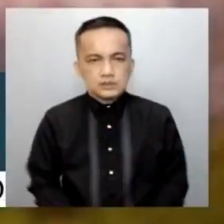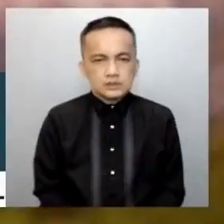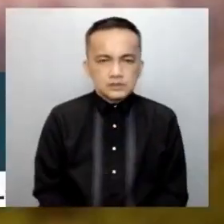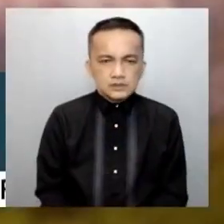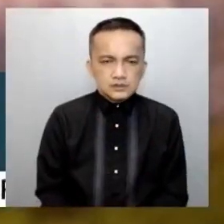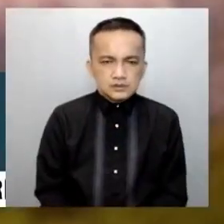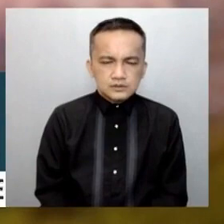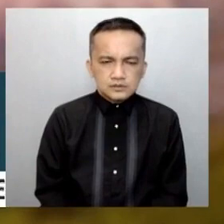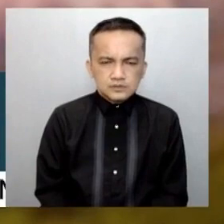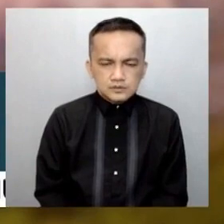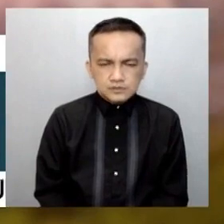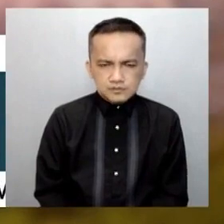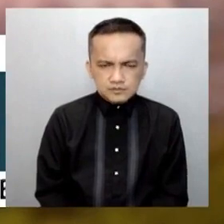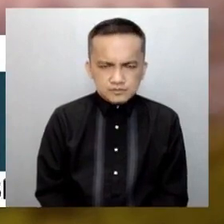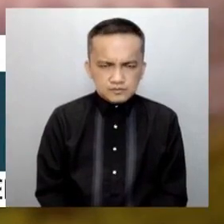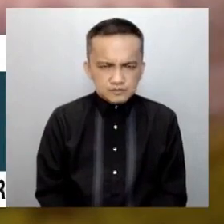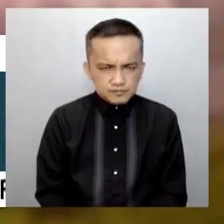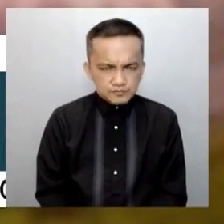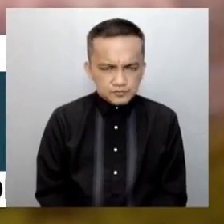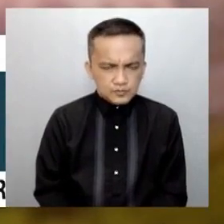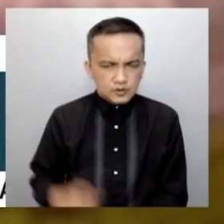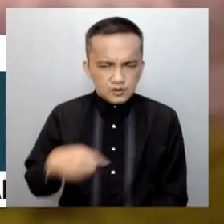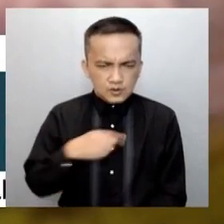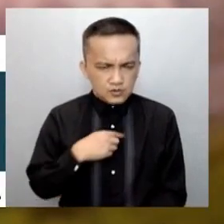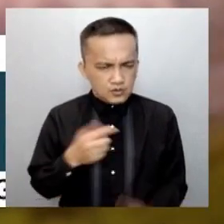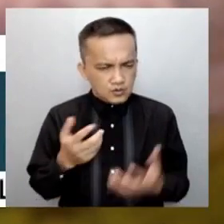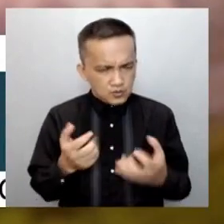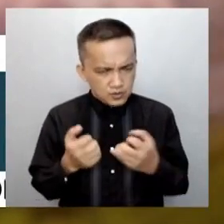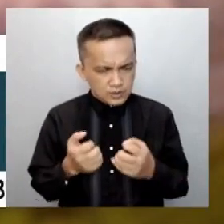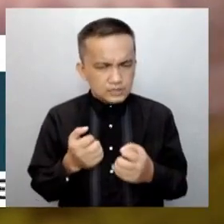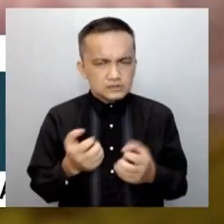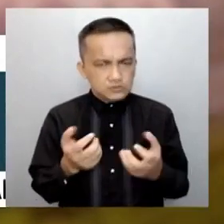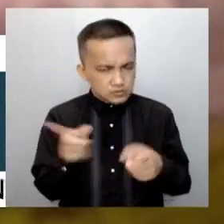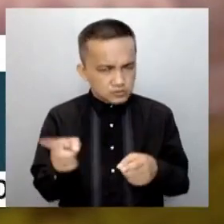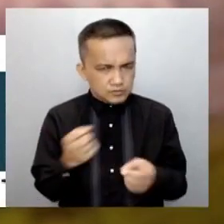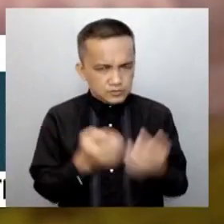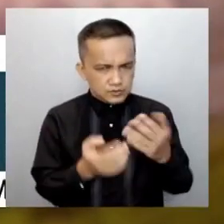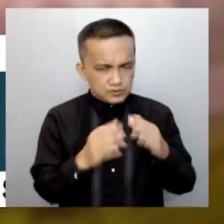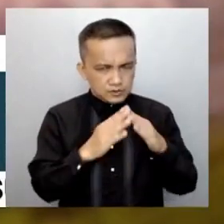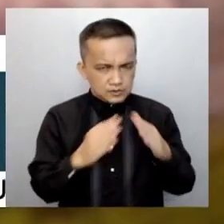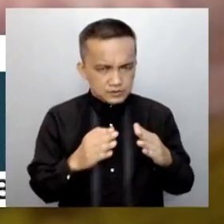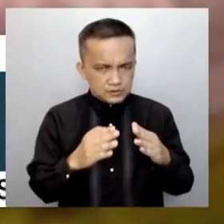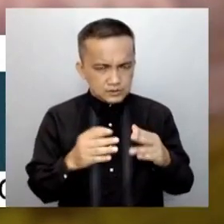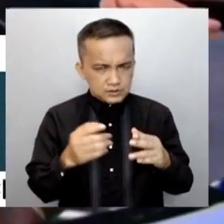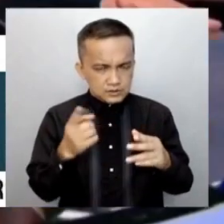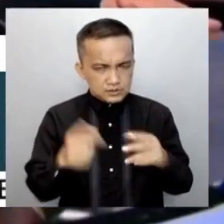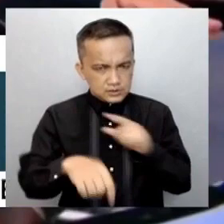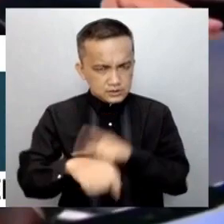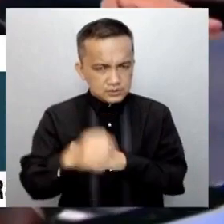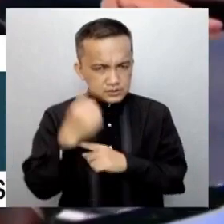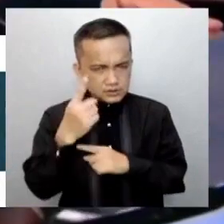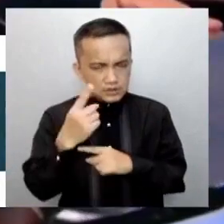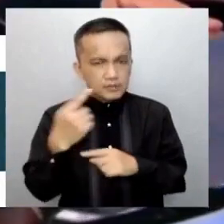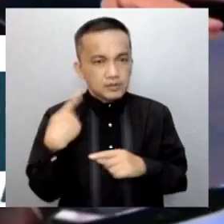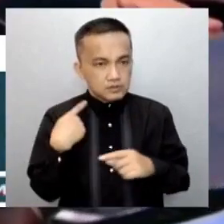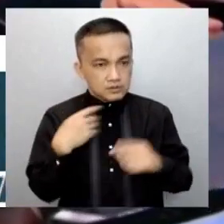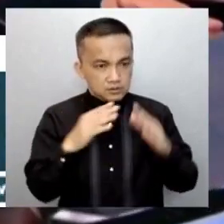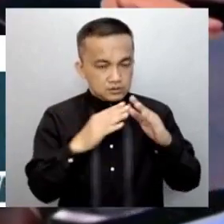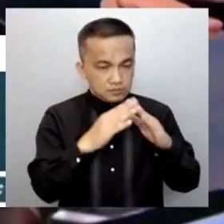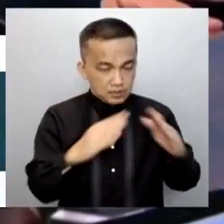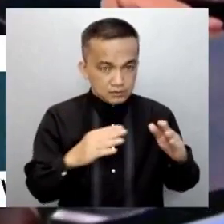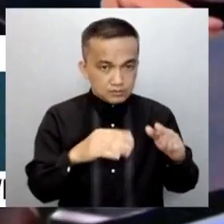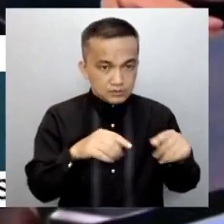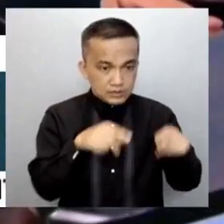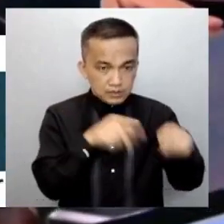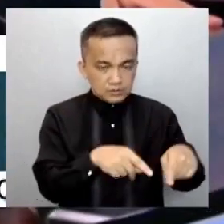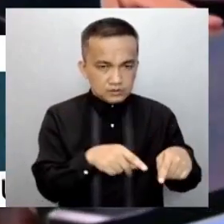There is no doubt at all they wanted to burn the house, and in fact, from the moment they understood there was someone inside, since some lights got switched